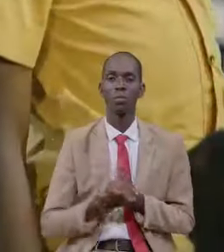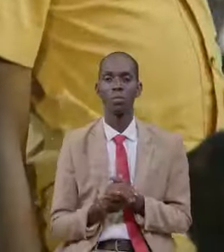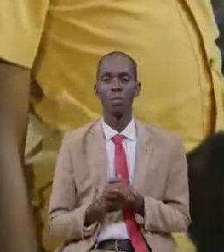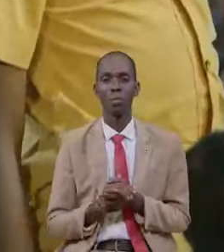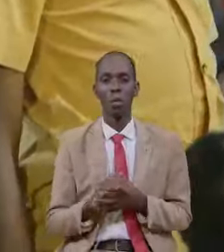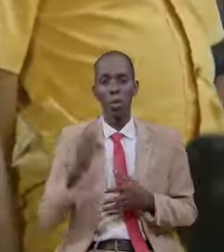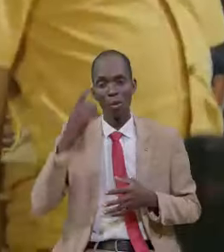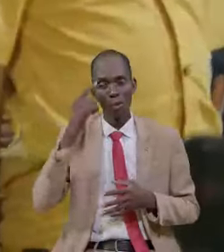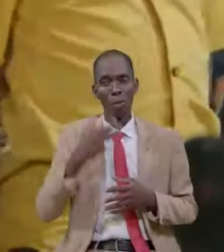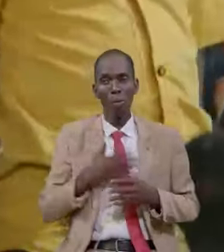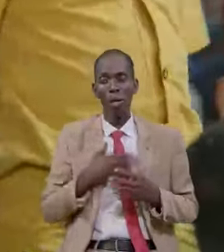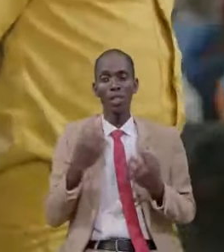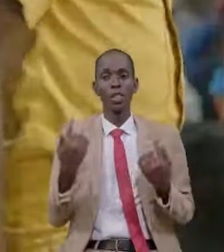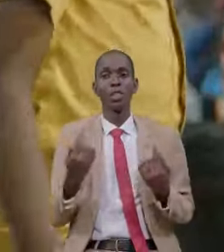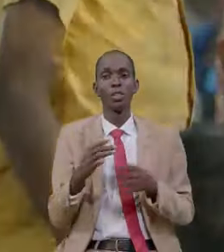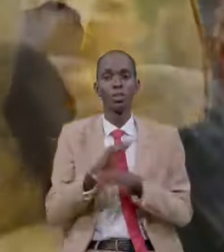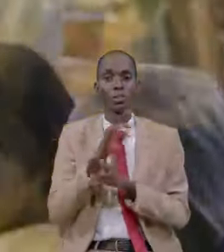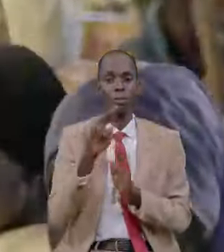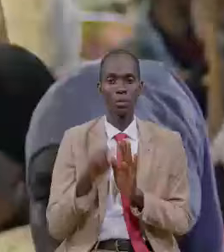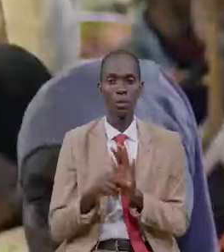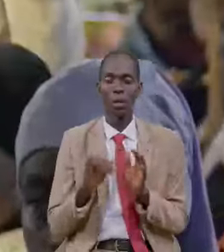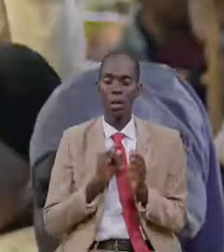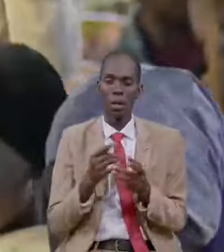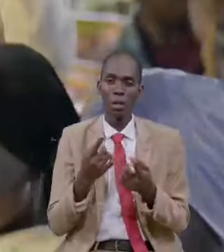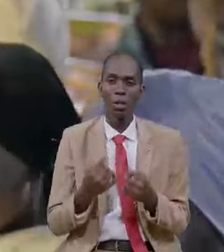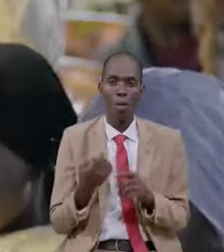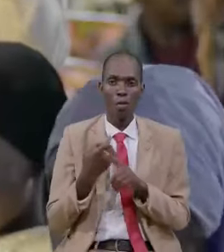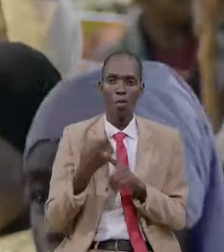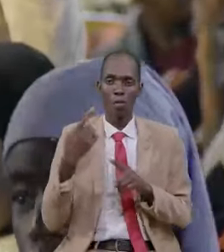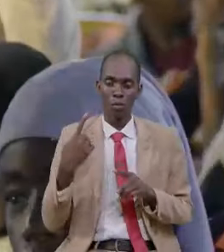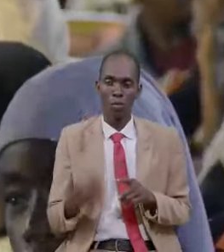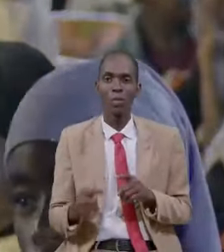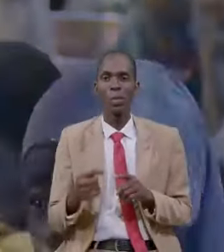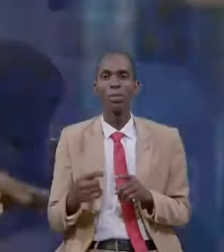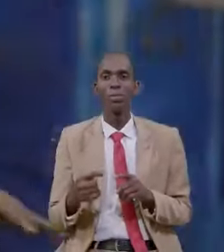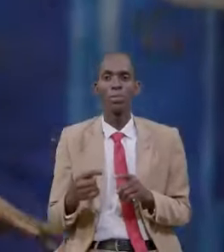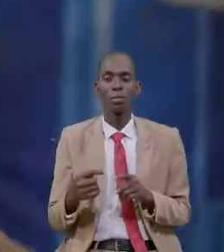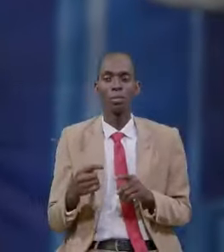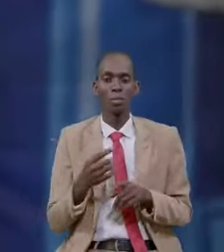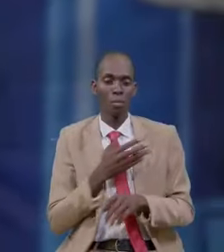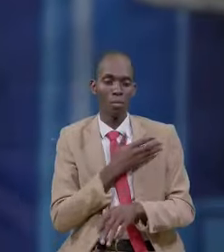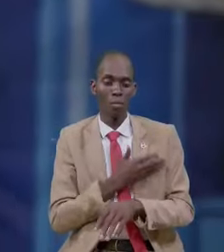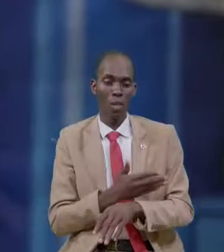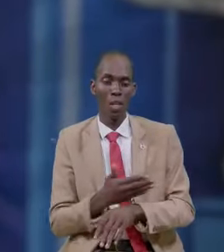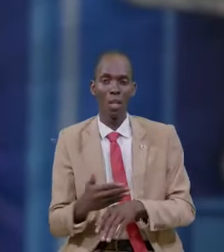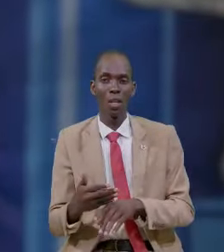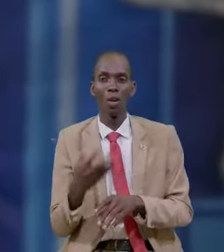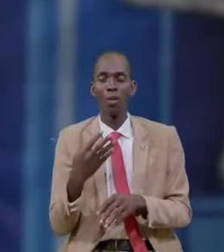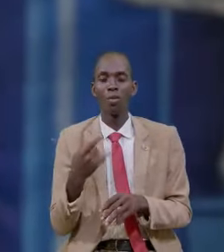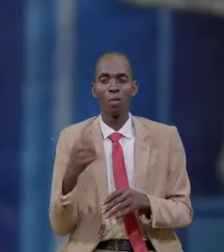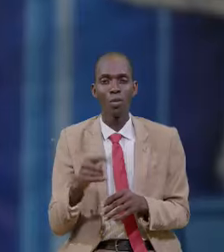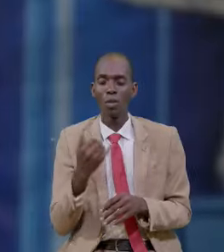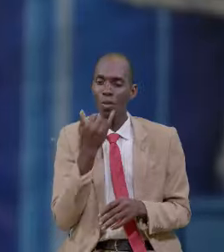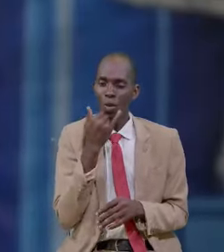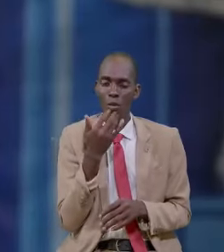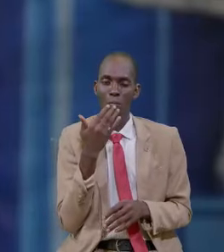my sinfulness, I come. From the degradation of the things I've done,